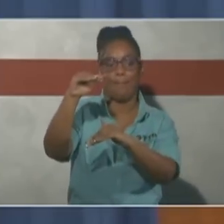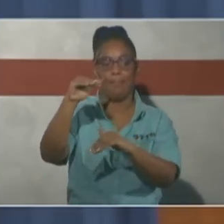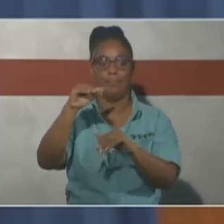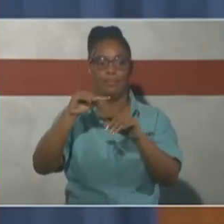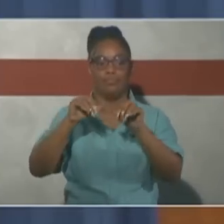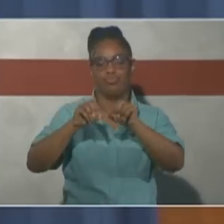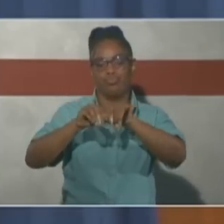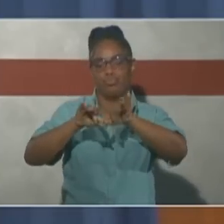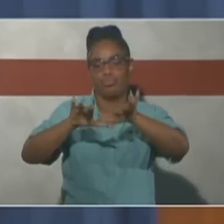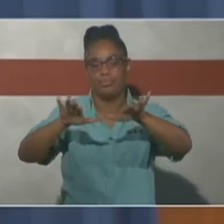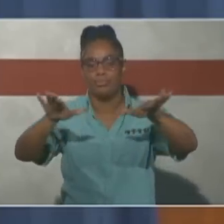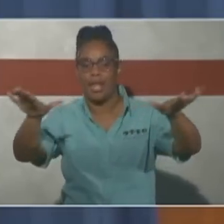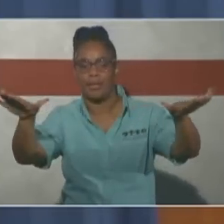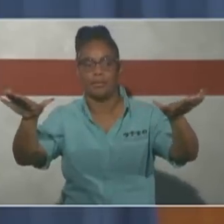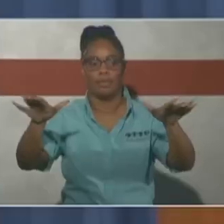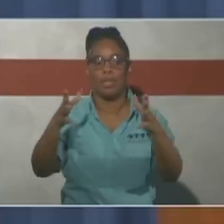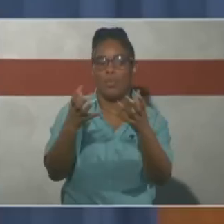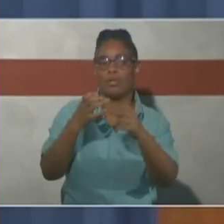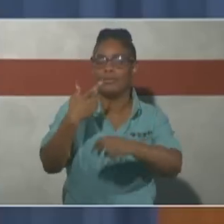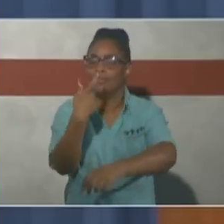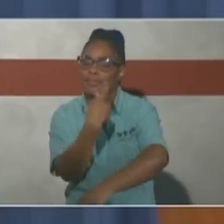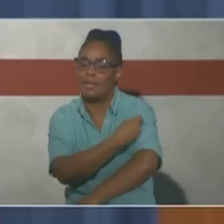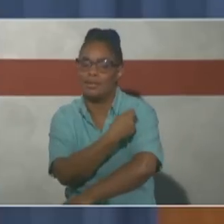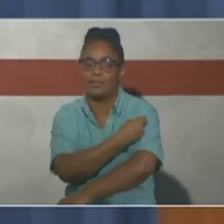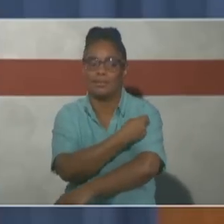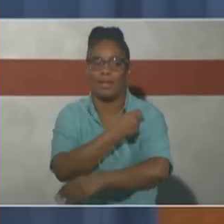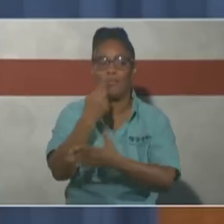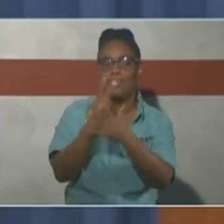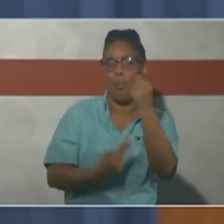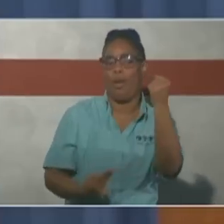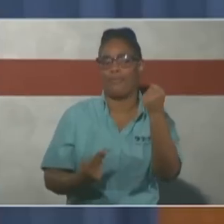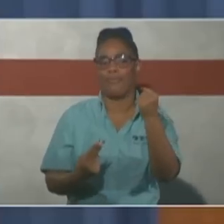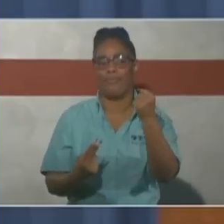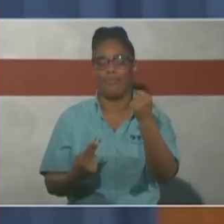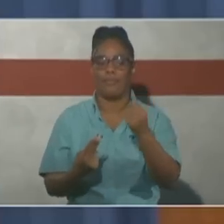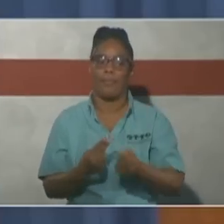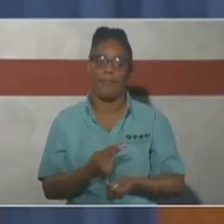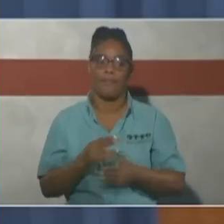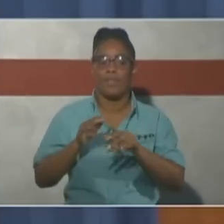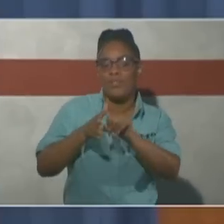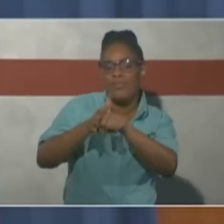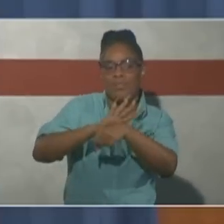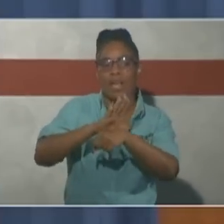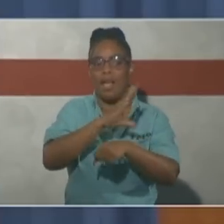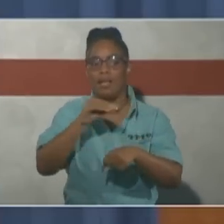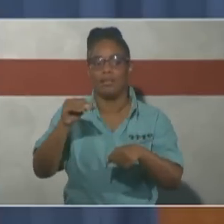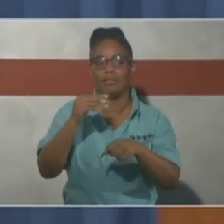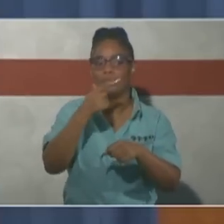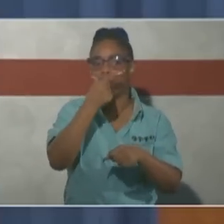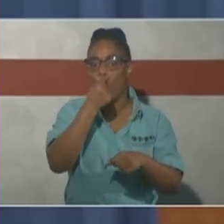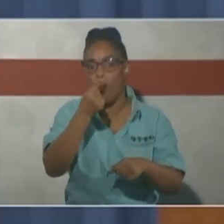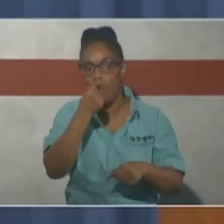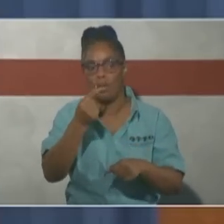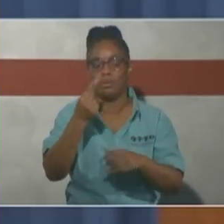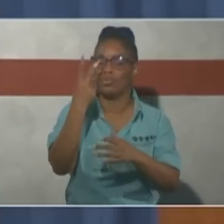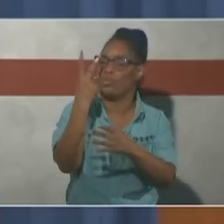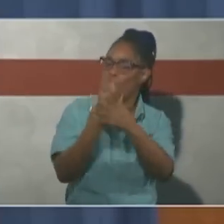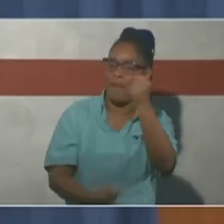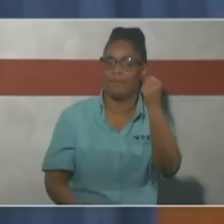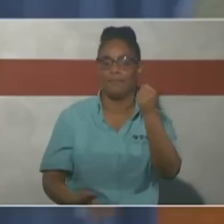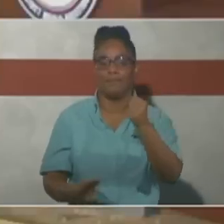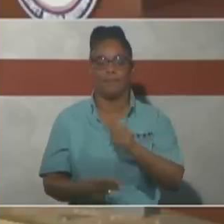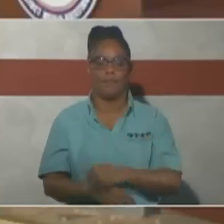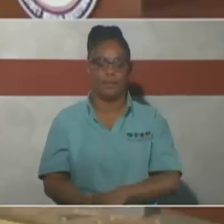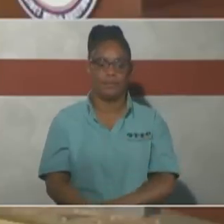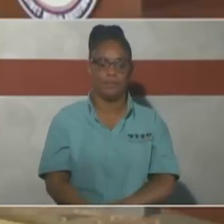of these measures will help with the flu. We want you to get vaccinated for the flu, and we want